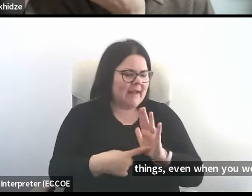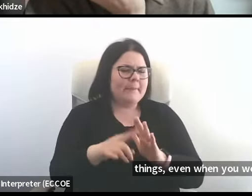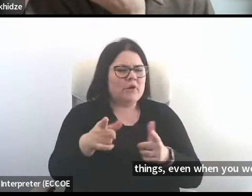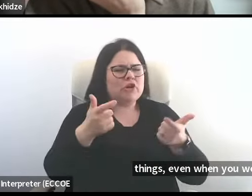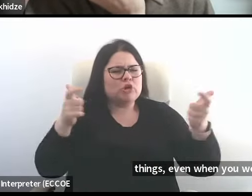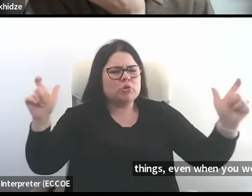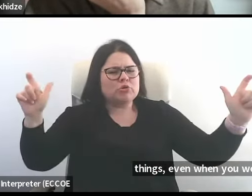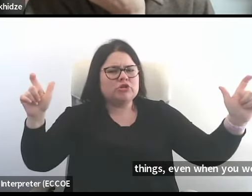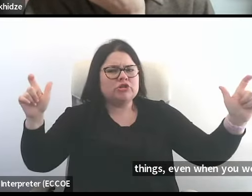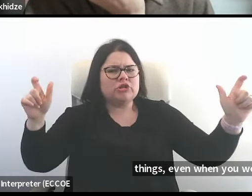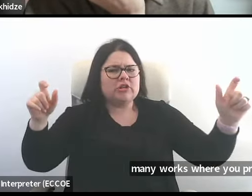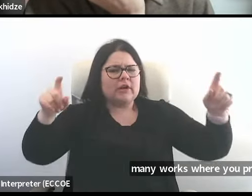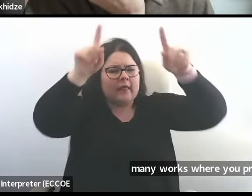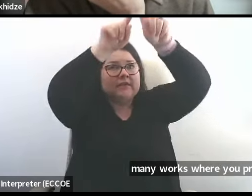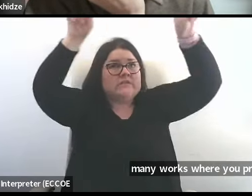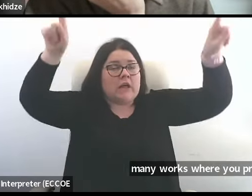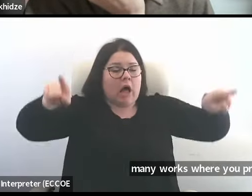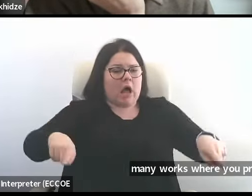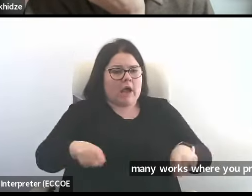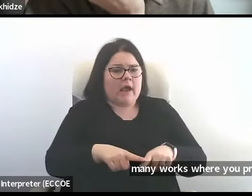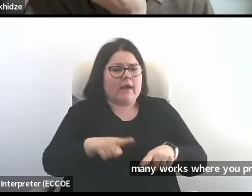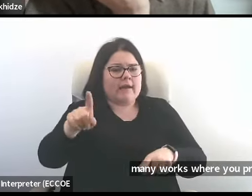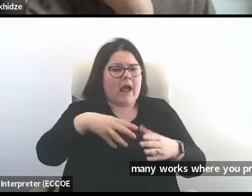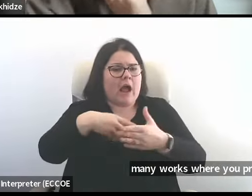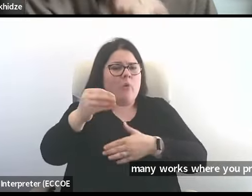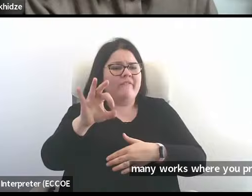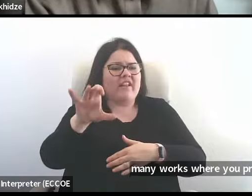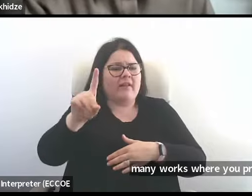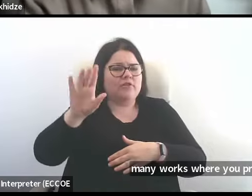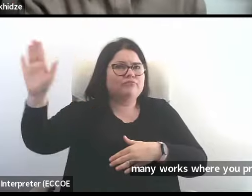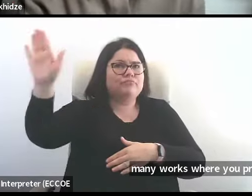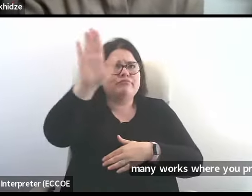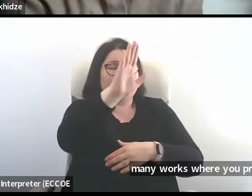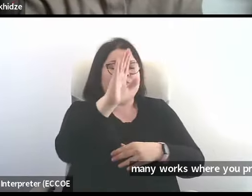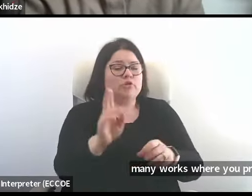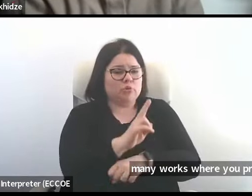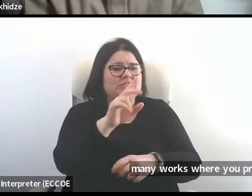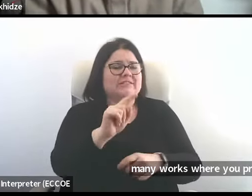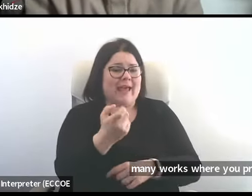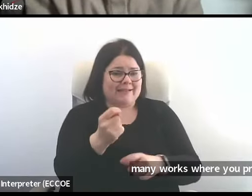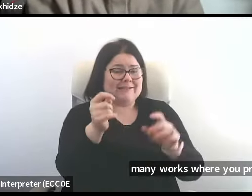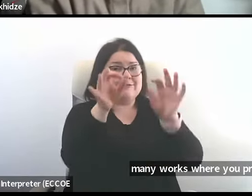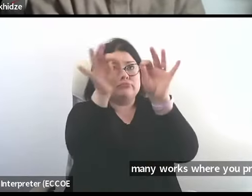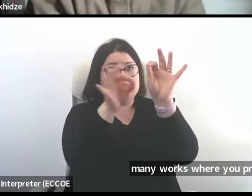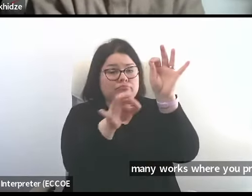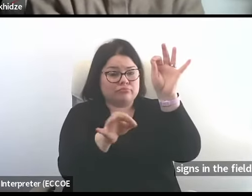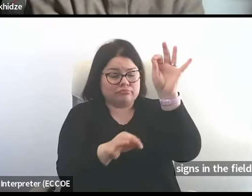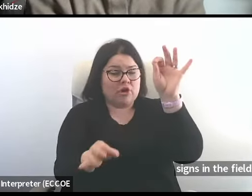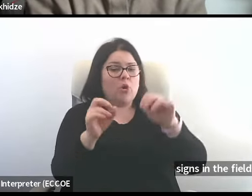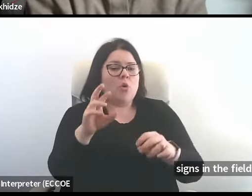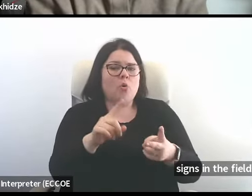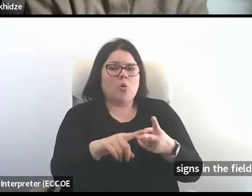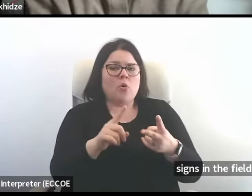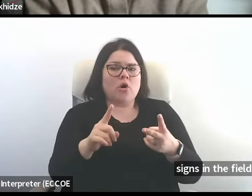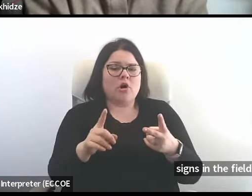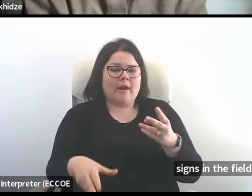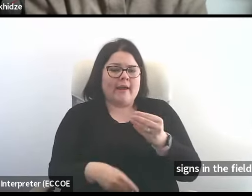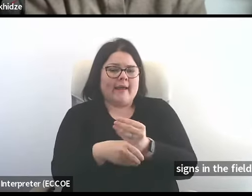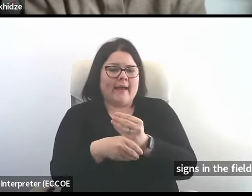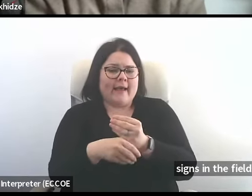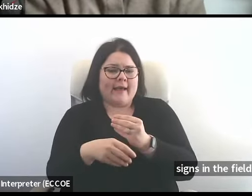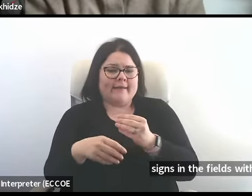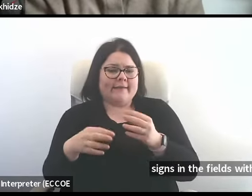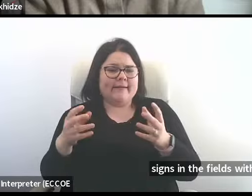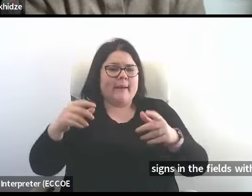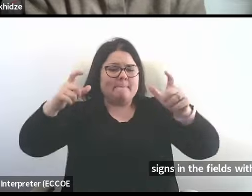huge signs in the fields with text, or you use like plaques that announce